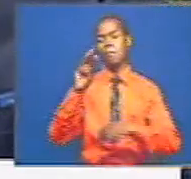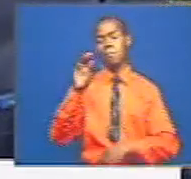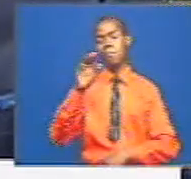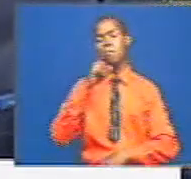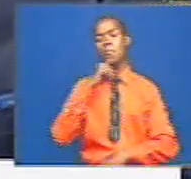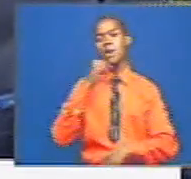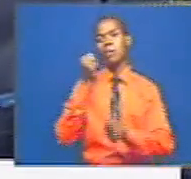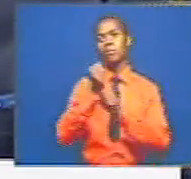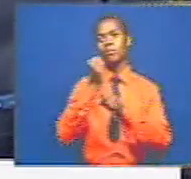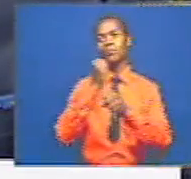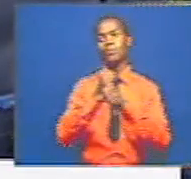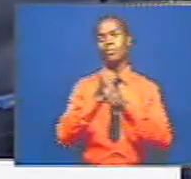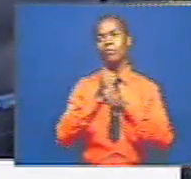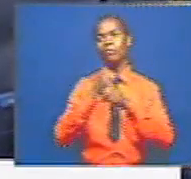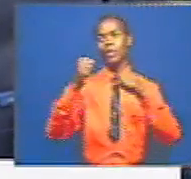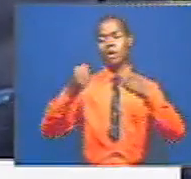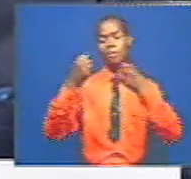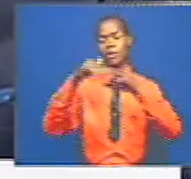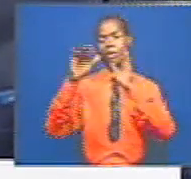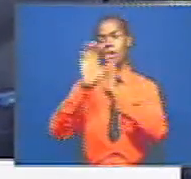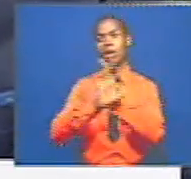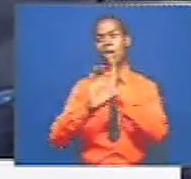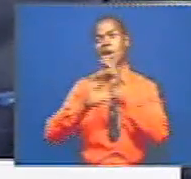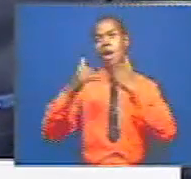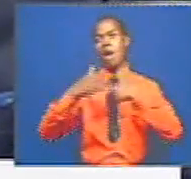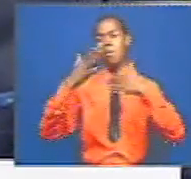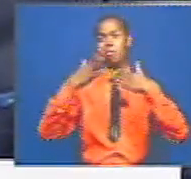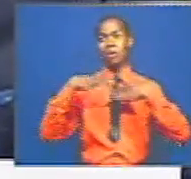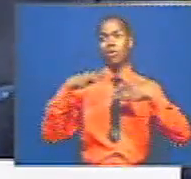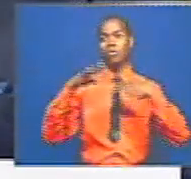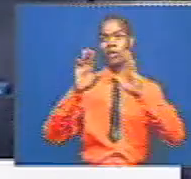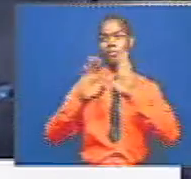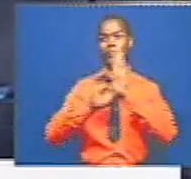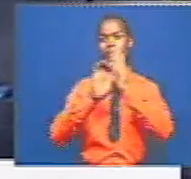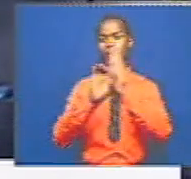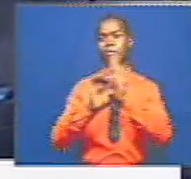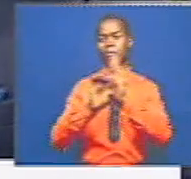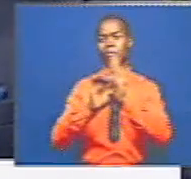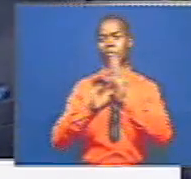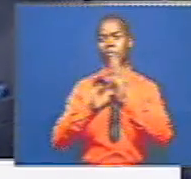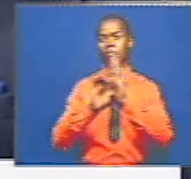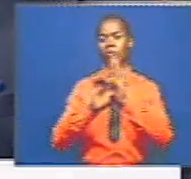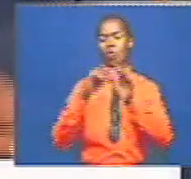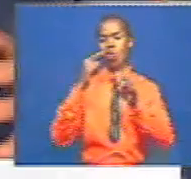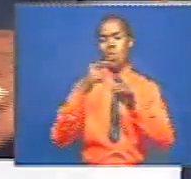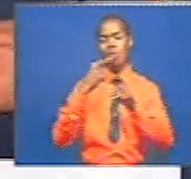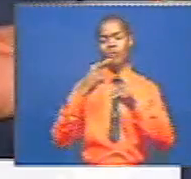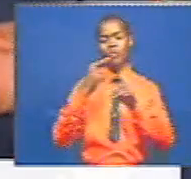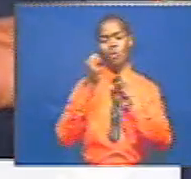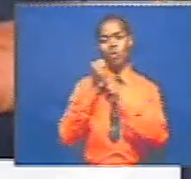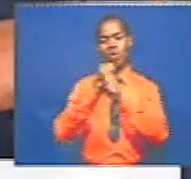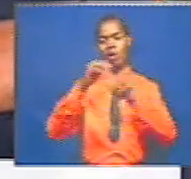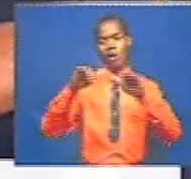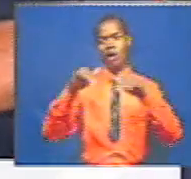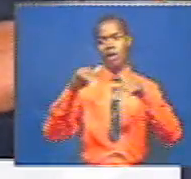We have those ones. It is happening in our country. We have people, like I said before, who are doing horticultural. They are drawing water.